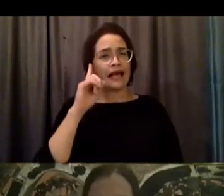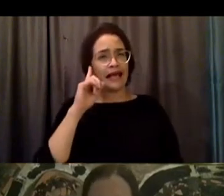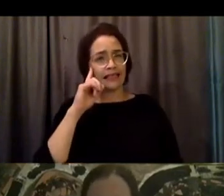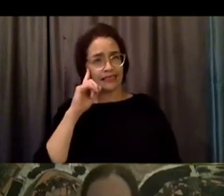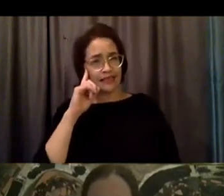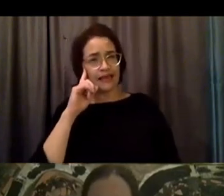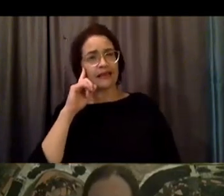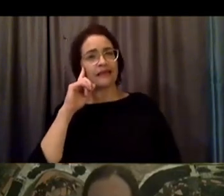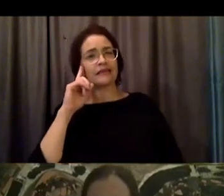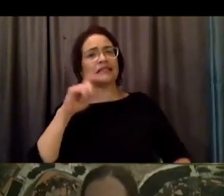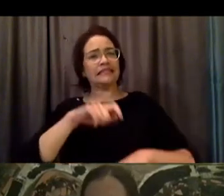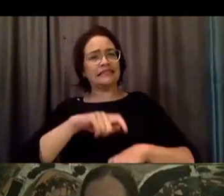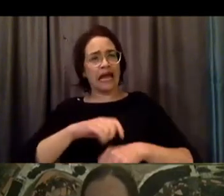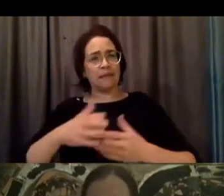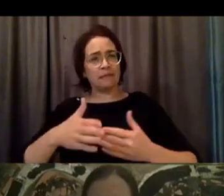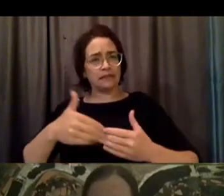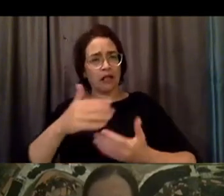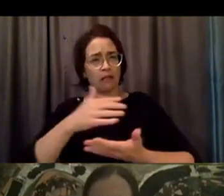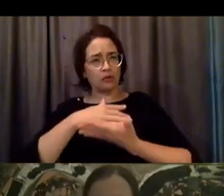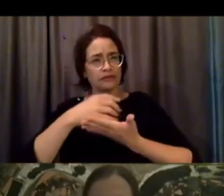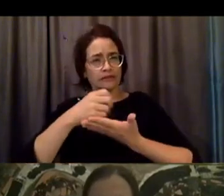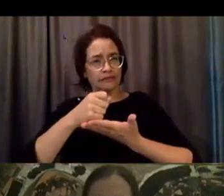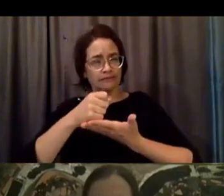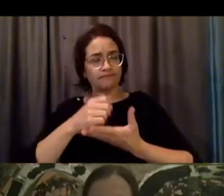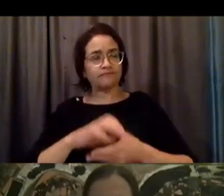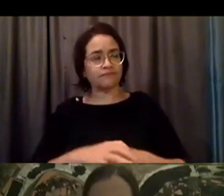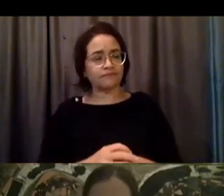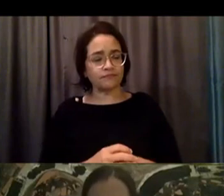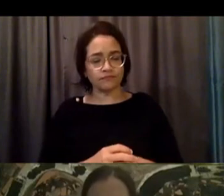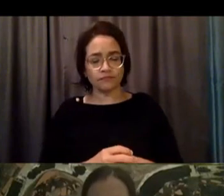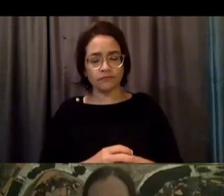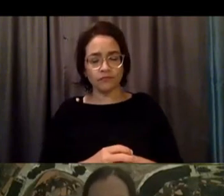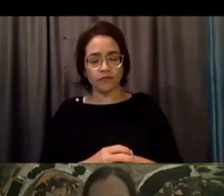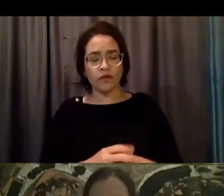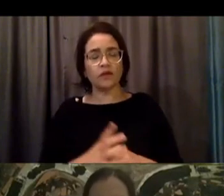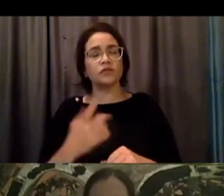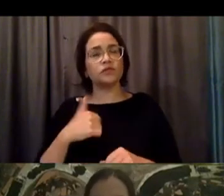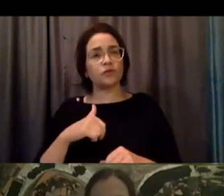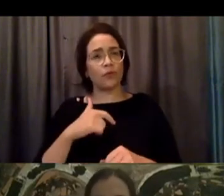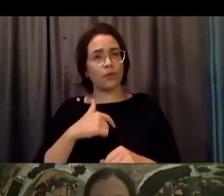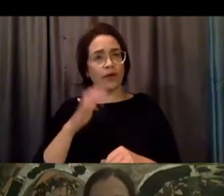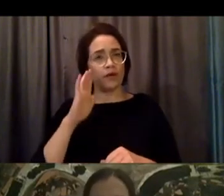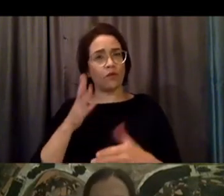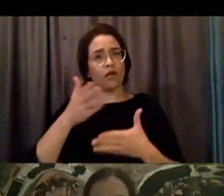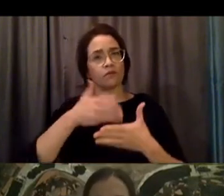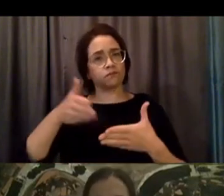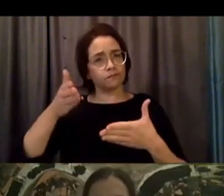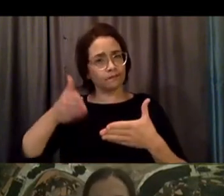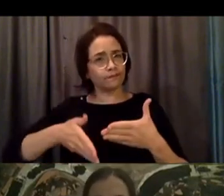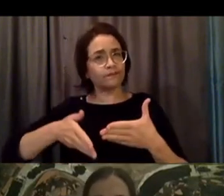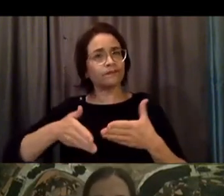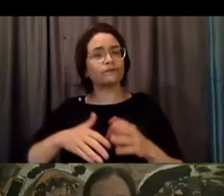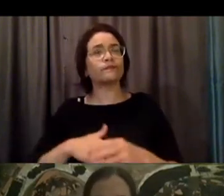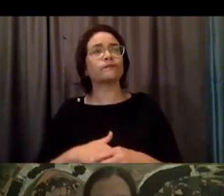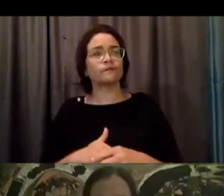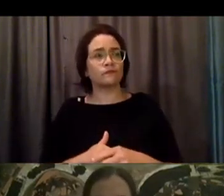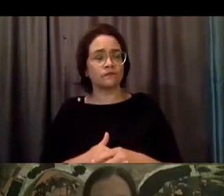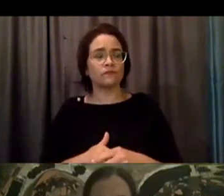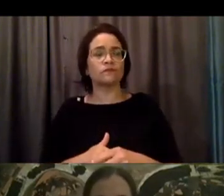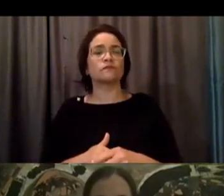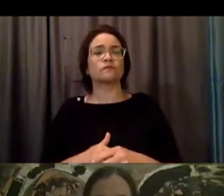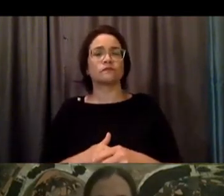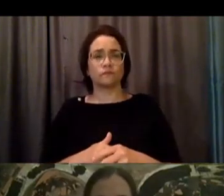time. Uh, so, I will, we will wrap it up there and say that if anyone else had questions,